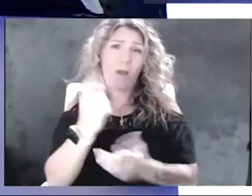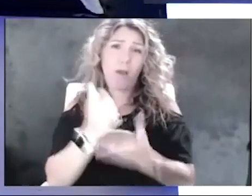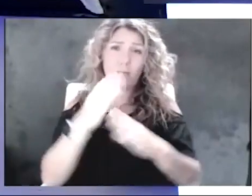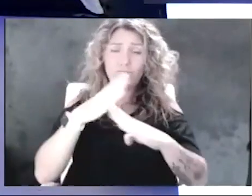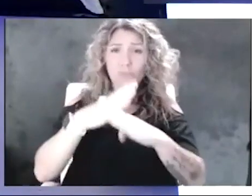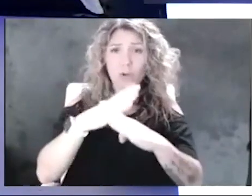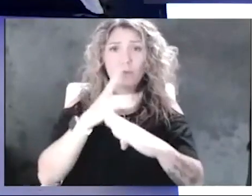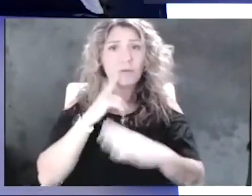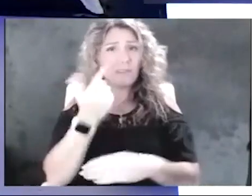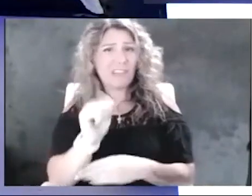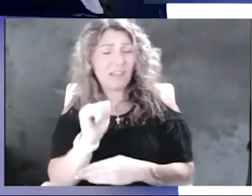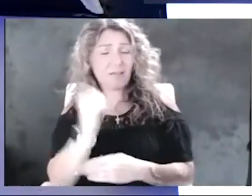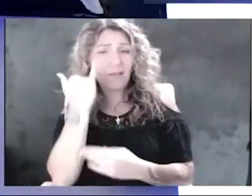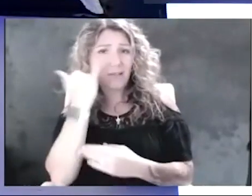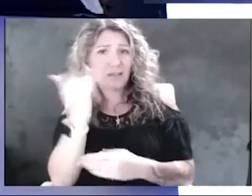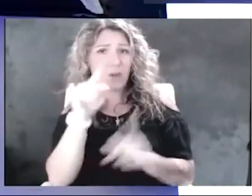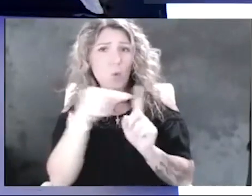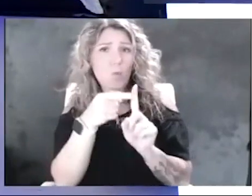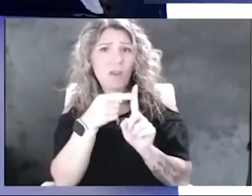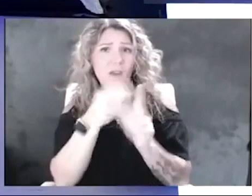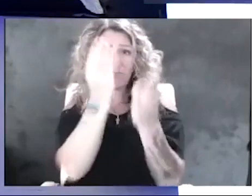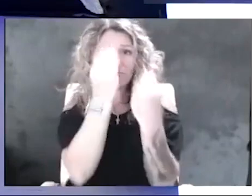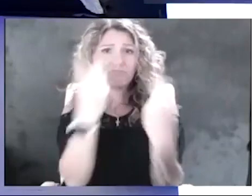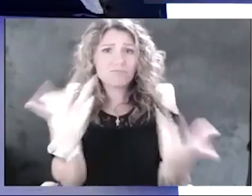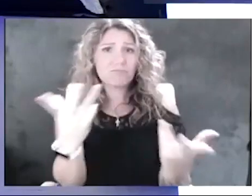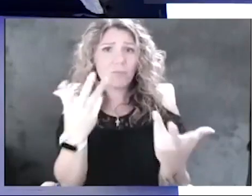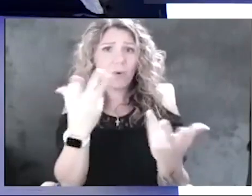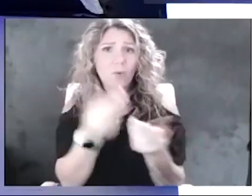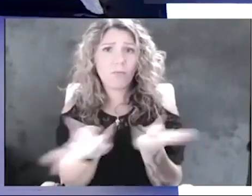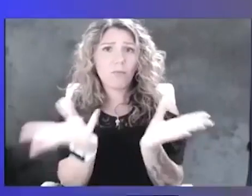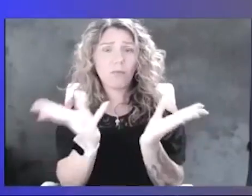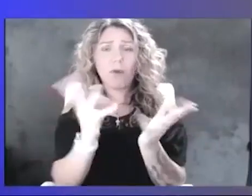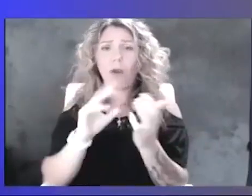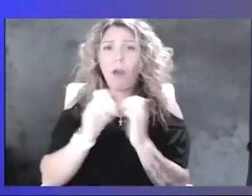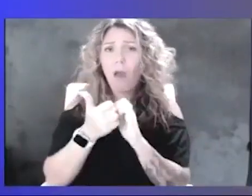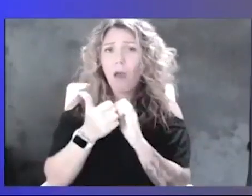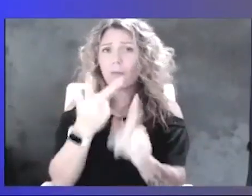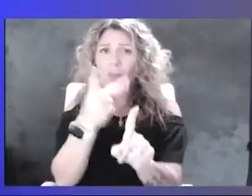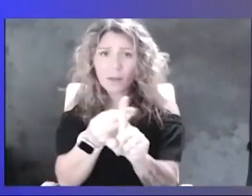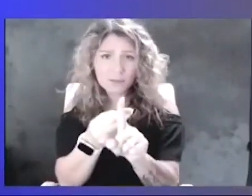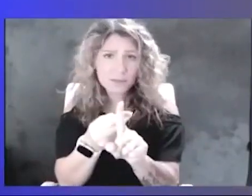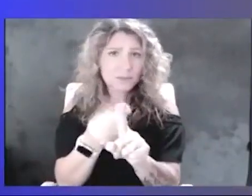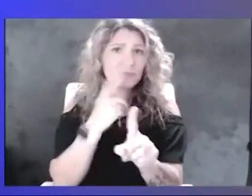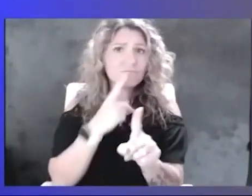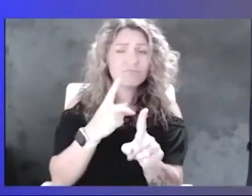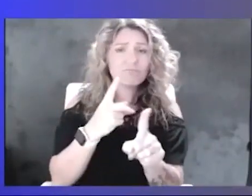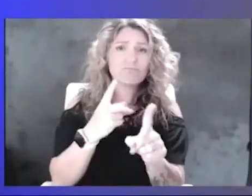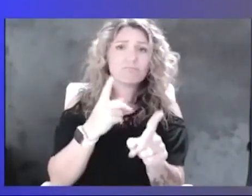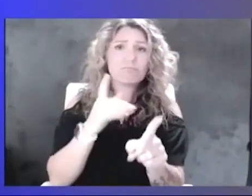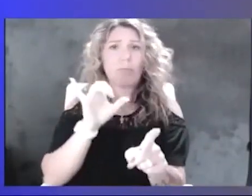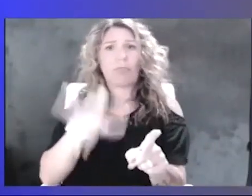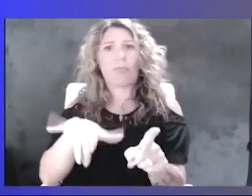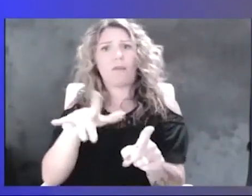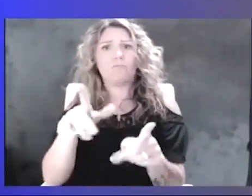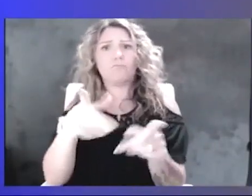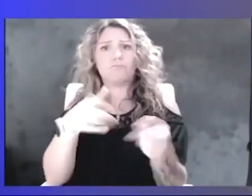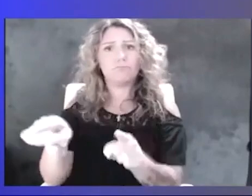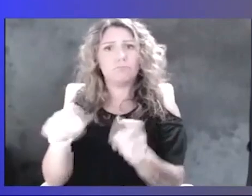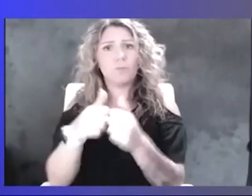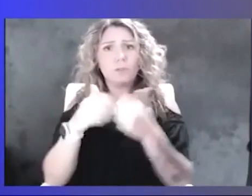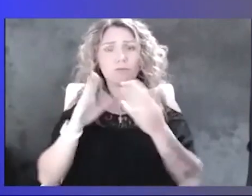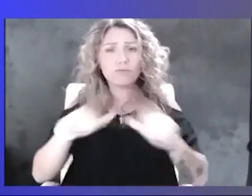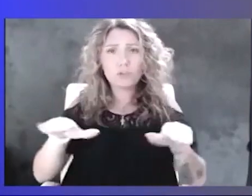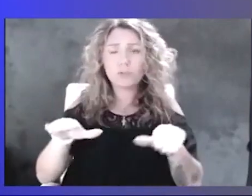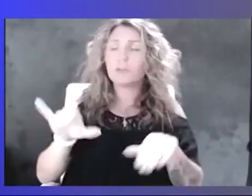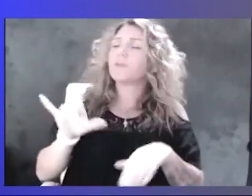data come out about how the vaccines perform in children? That's a great question. I think hopefully